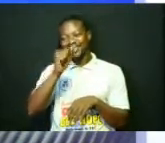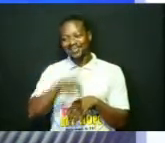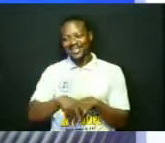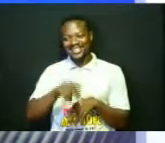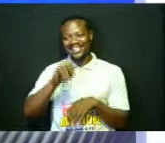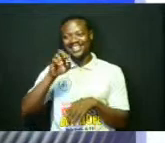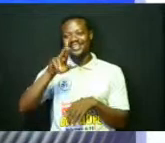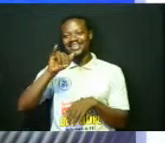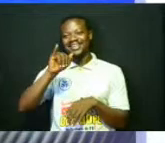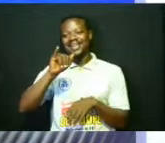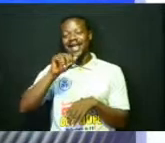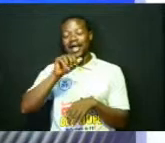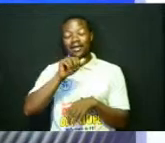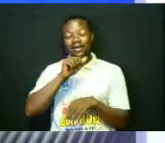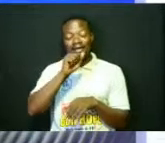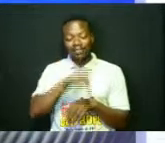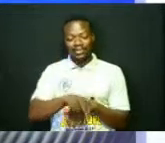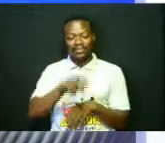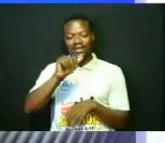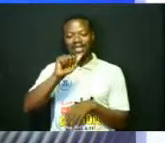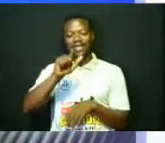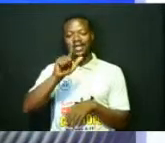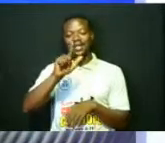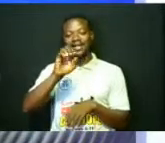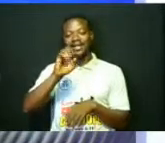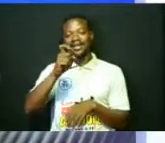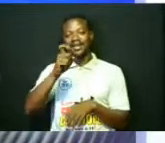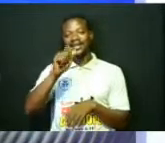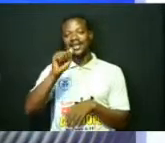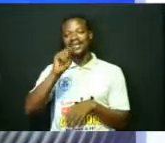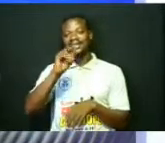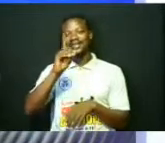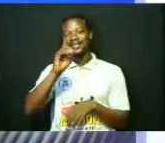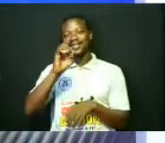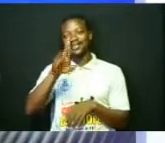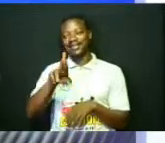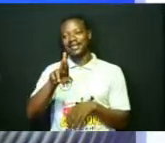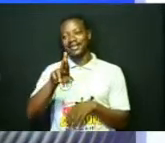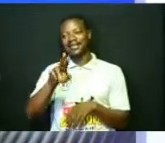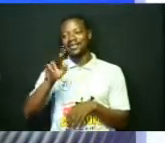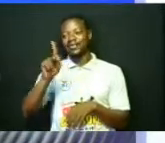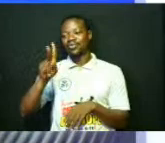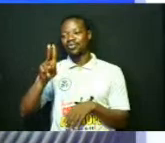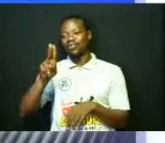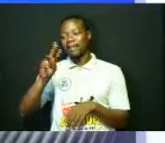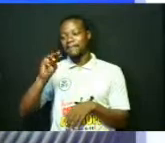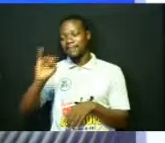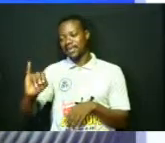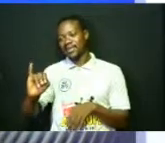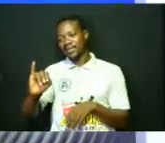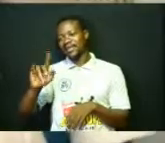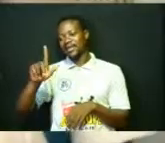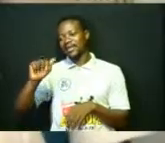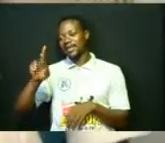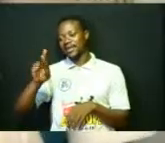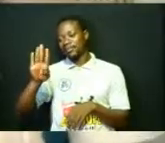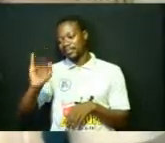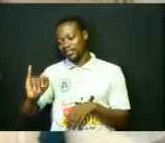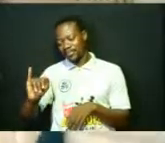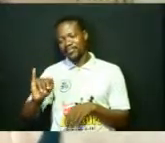Apostle Alexander Nanaya Kurilavi. Let's receive our father with a clap of